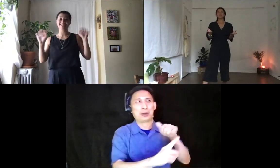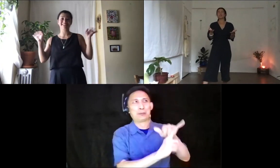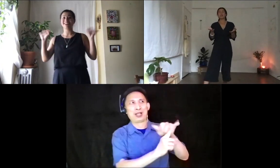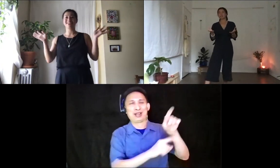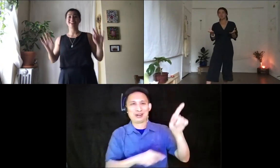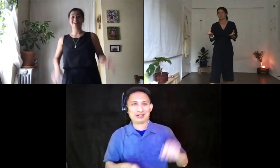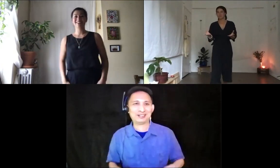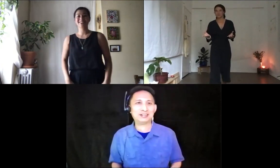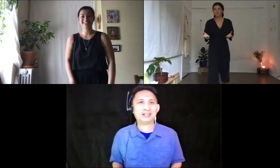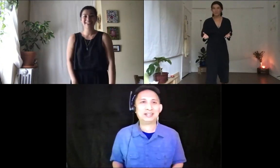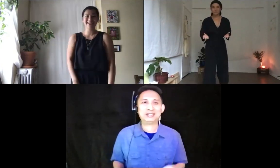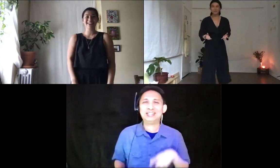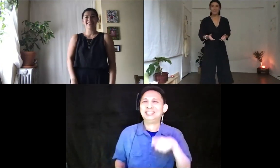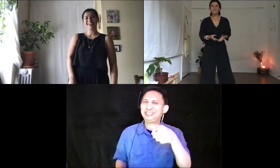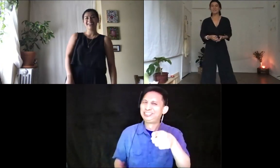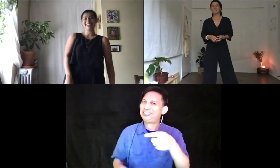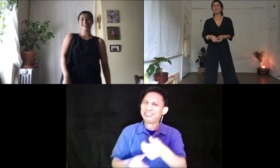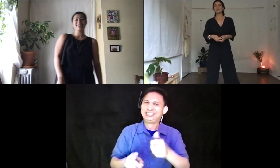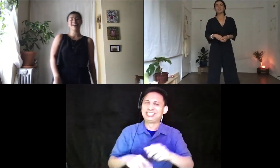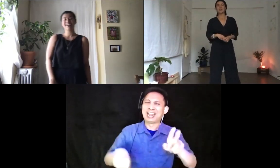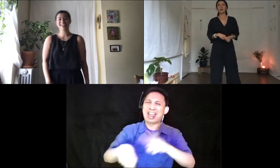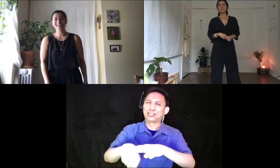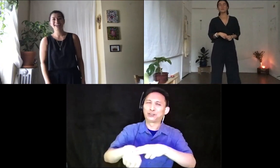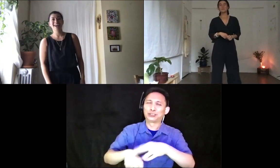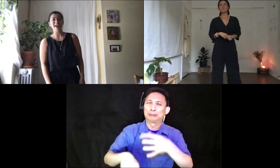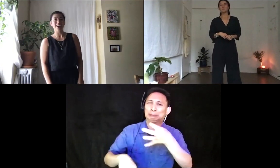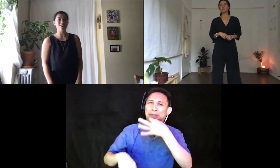a natural master.